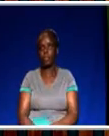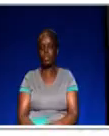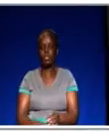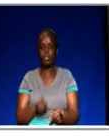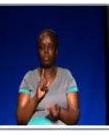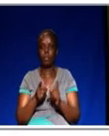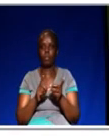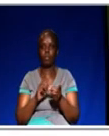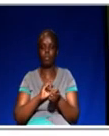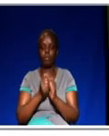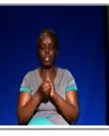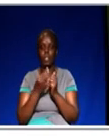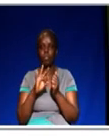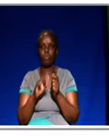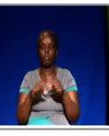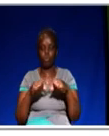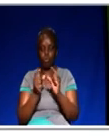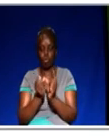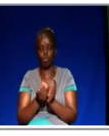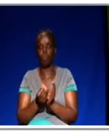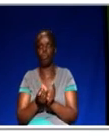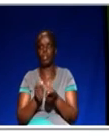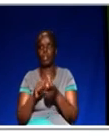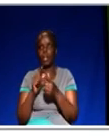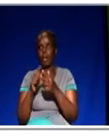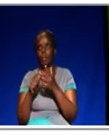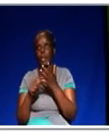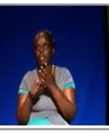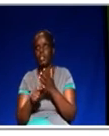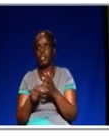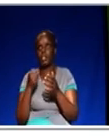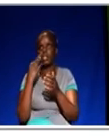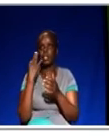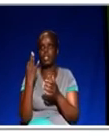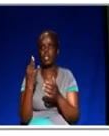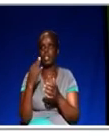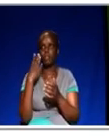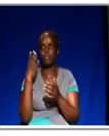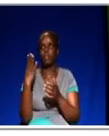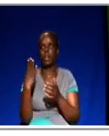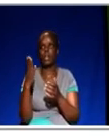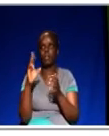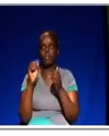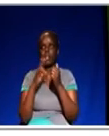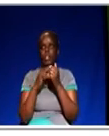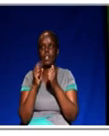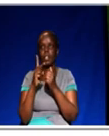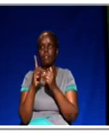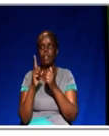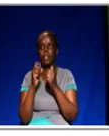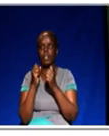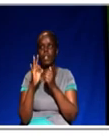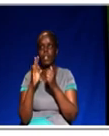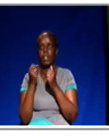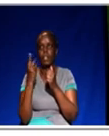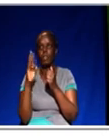Variance of ungrouped data. Suppose I give you a data set like 3, 5, 8, 11, 13, and 20, and